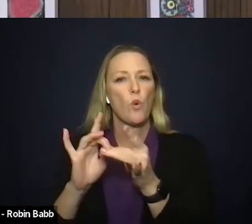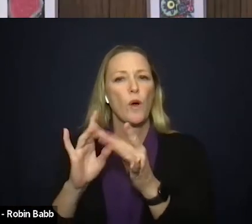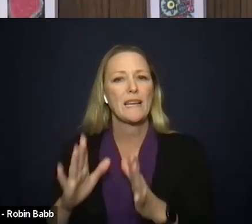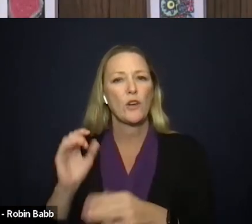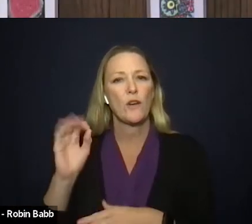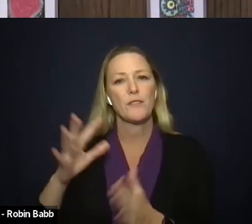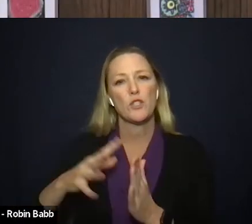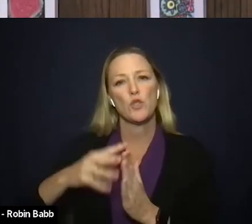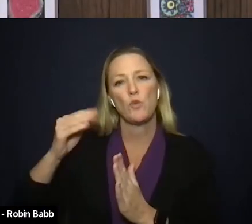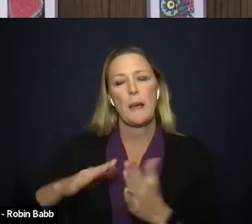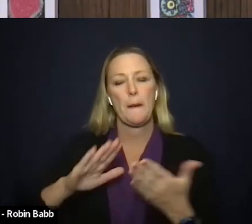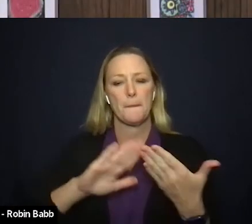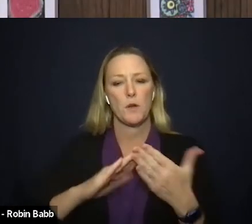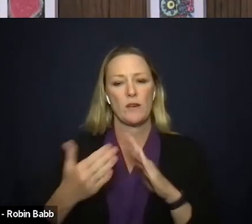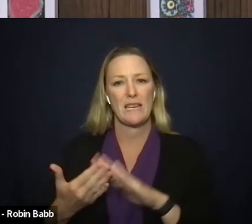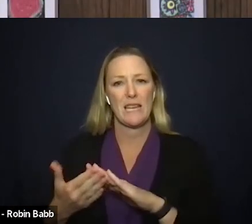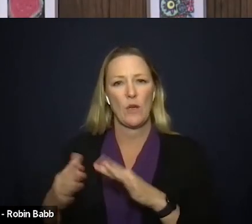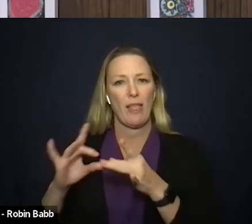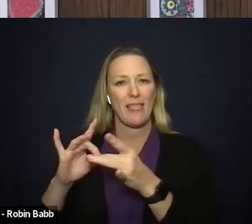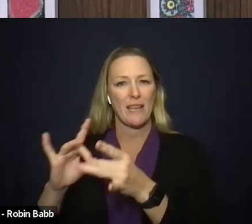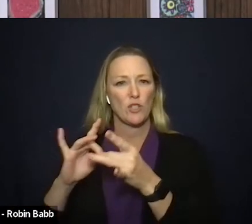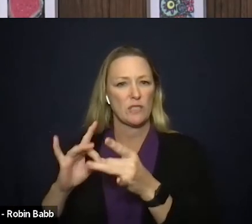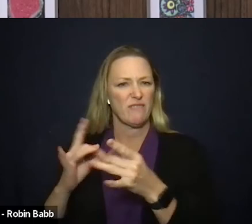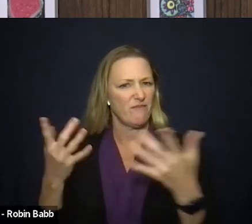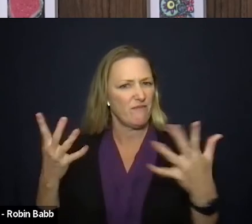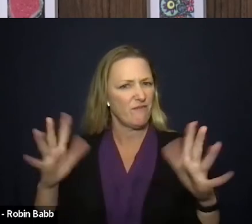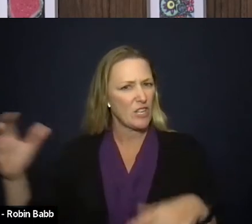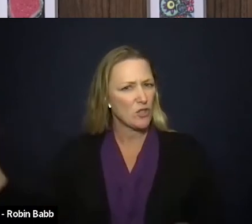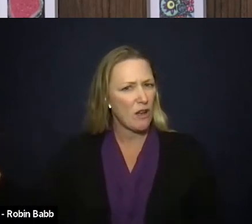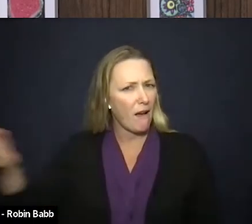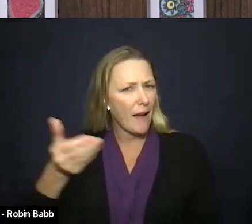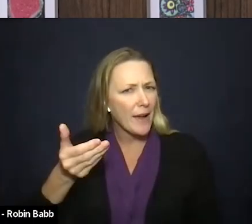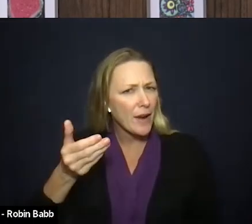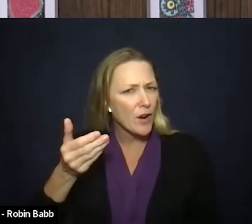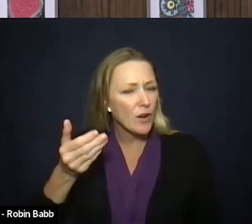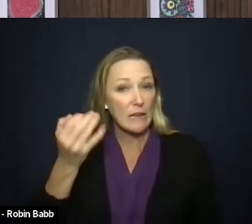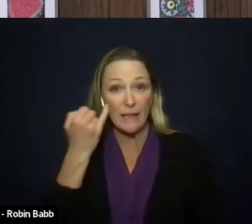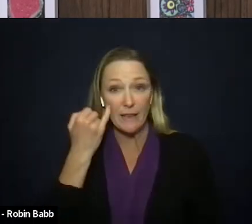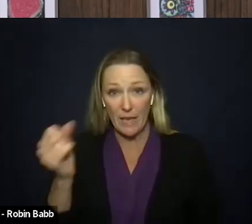relations has this been filled and if so how's that going